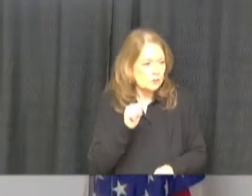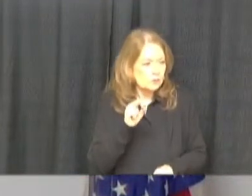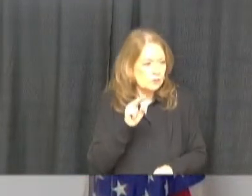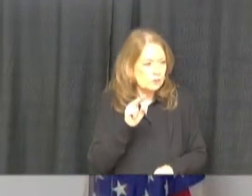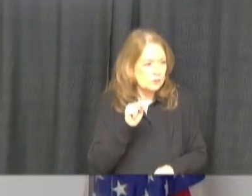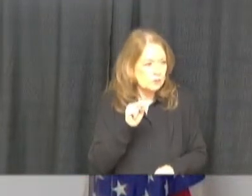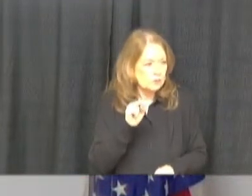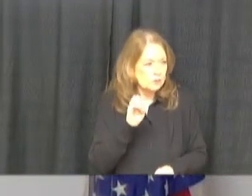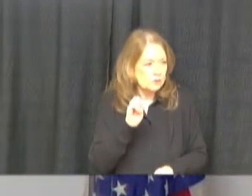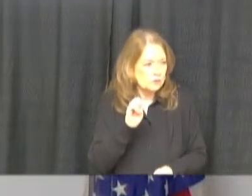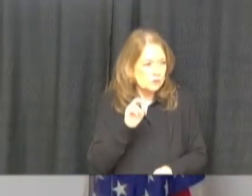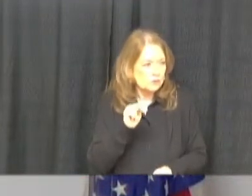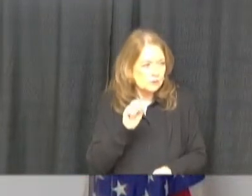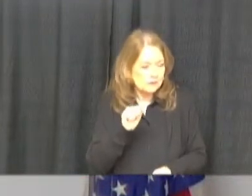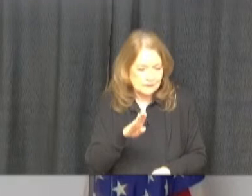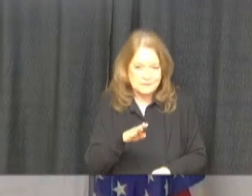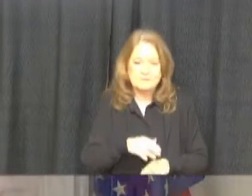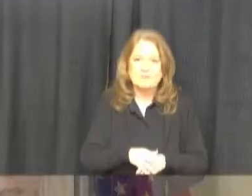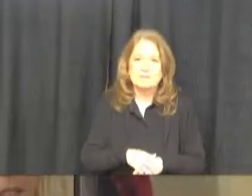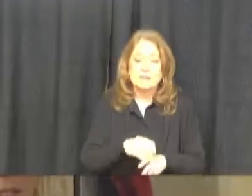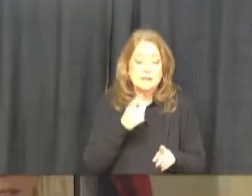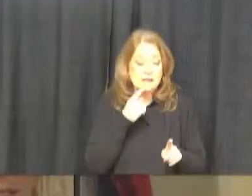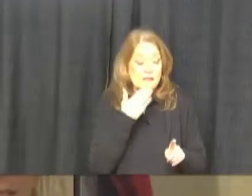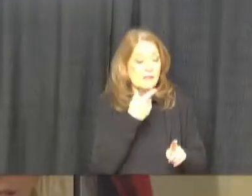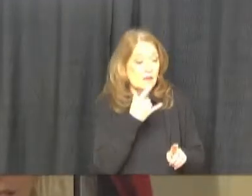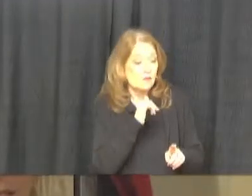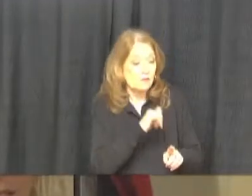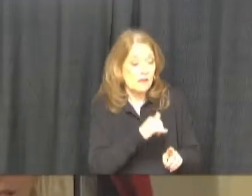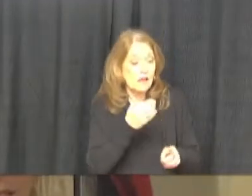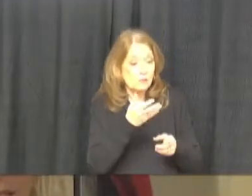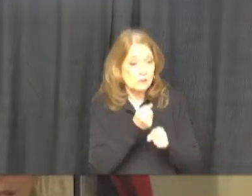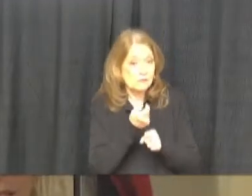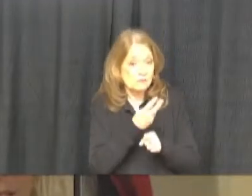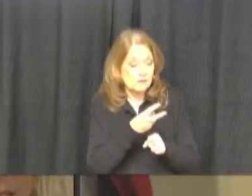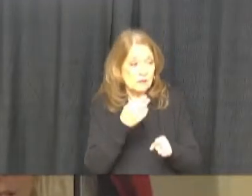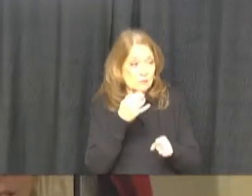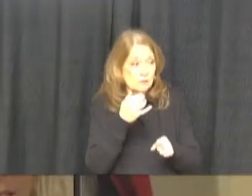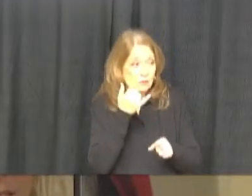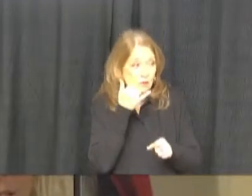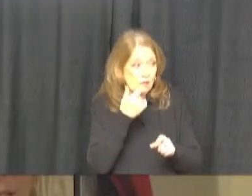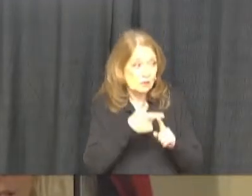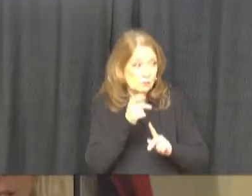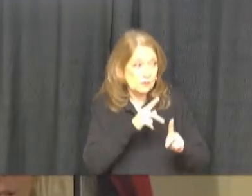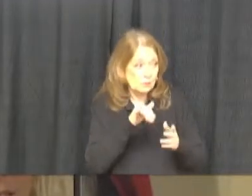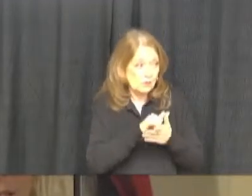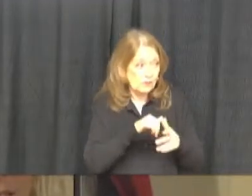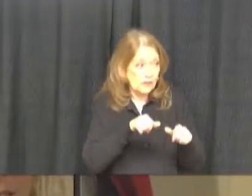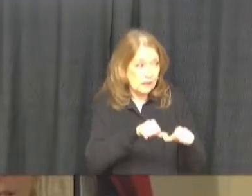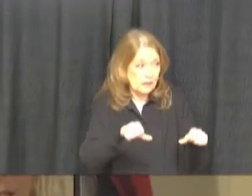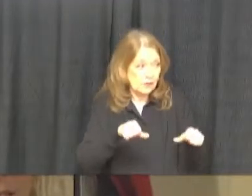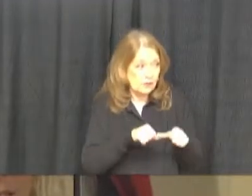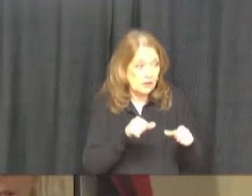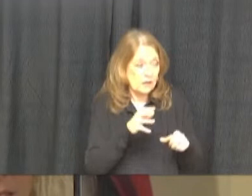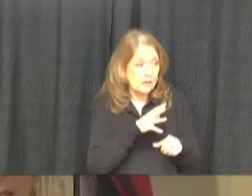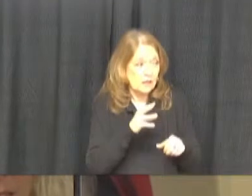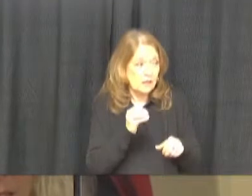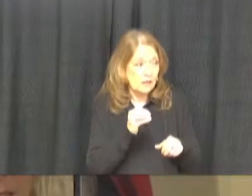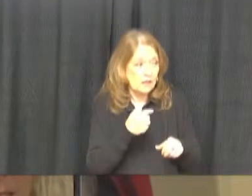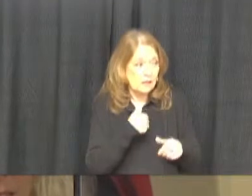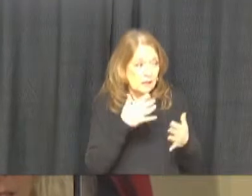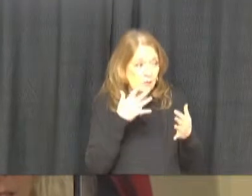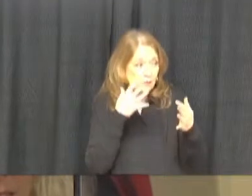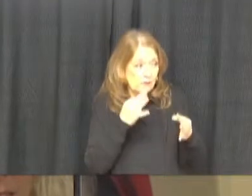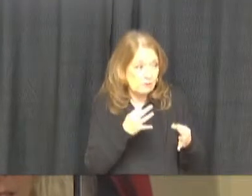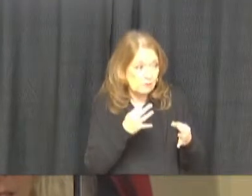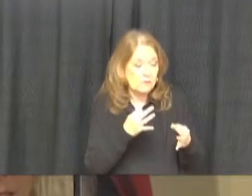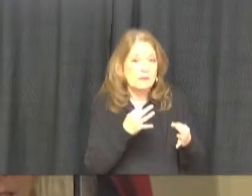that, Mr. Tindall. I did receive a couple of calls from some residents in that particular area, and I will definitely be